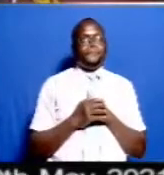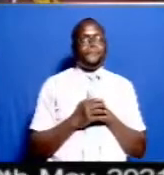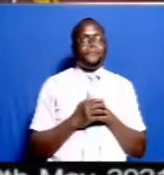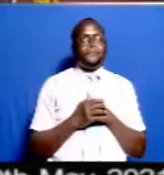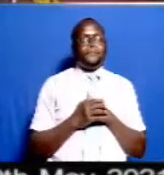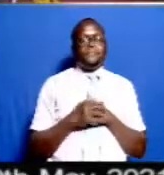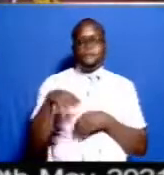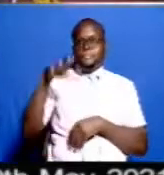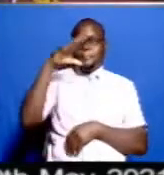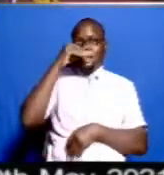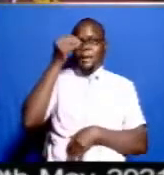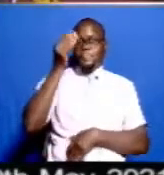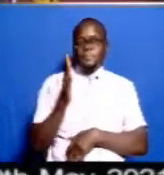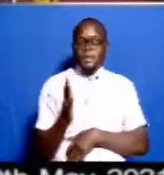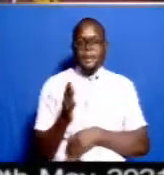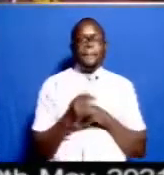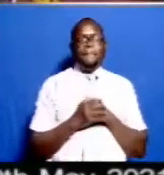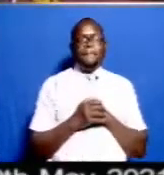Madam Speaker,